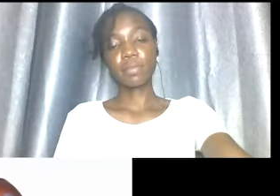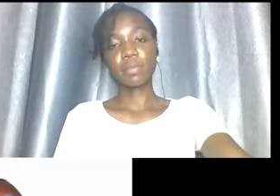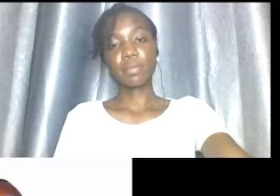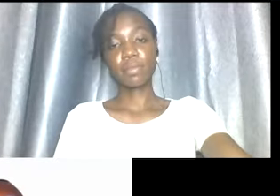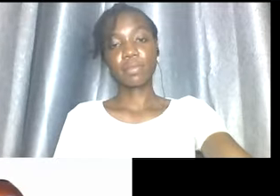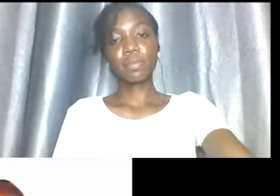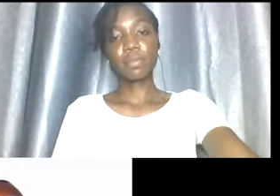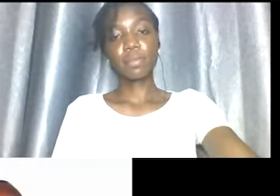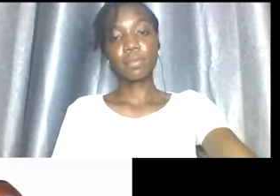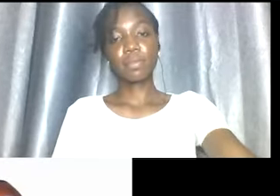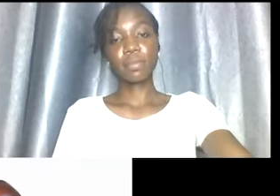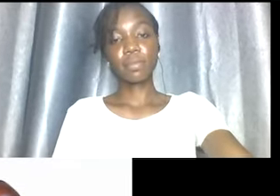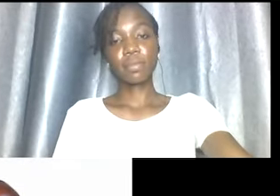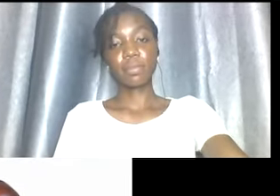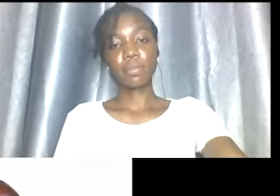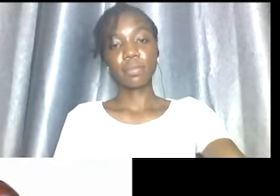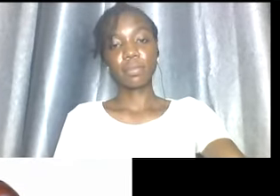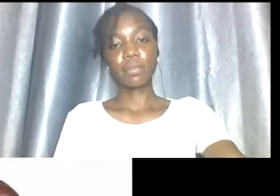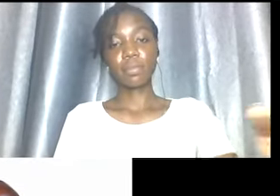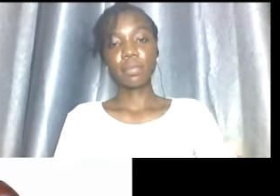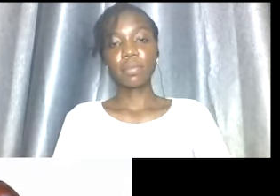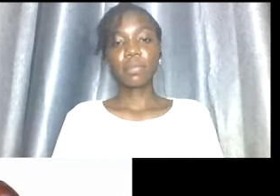How diverse?